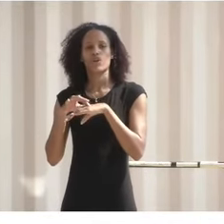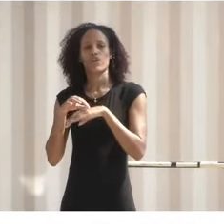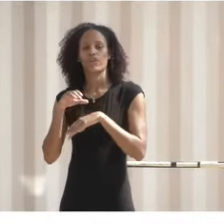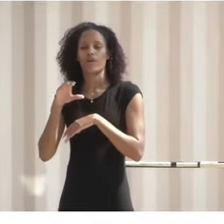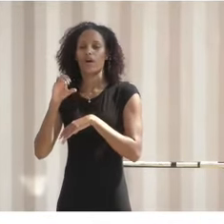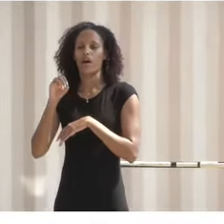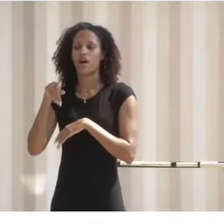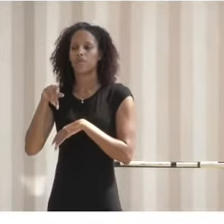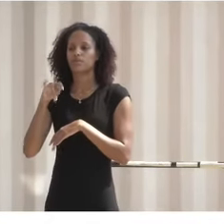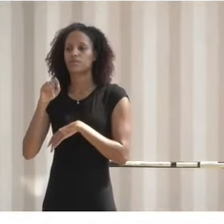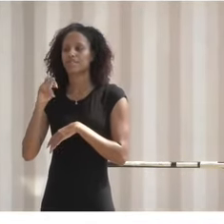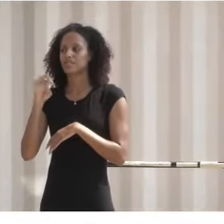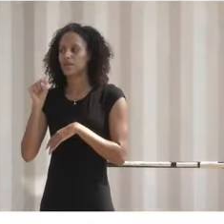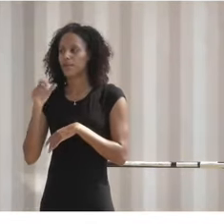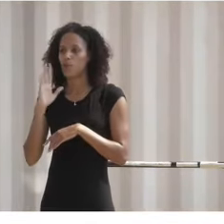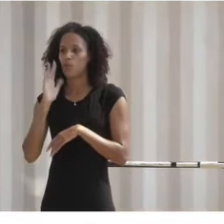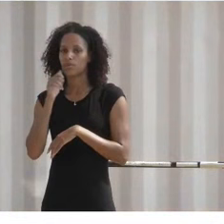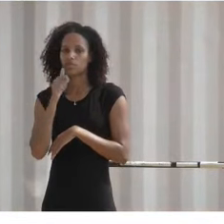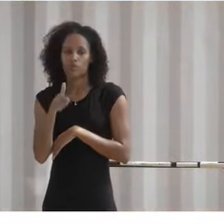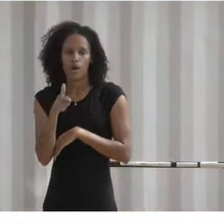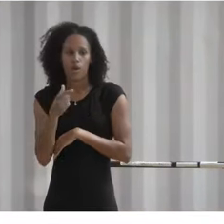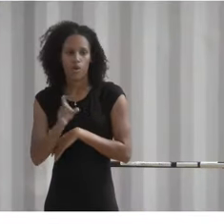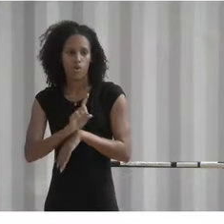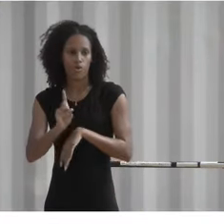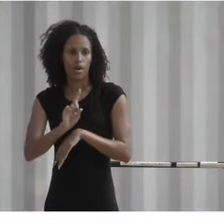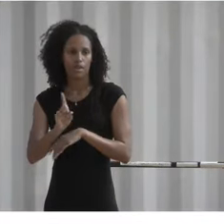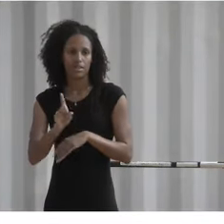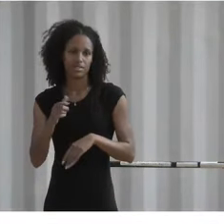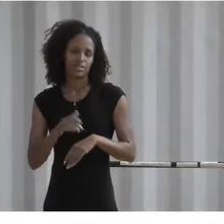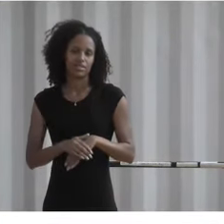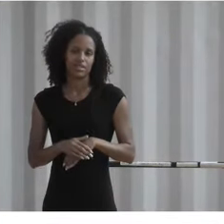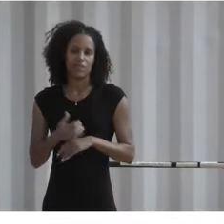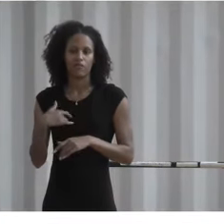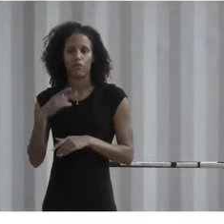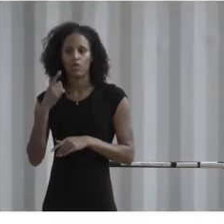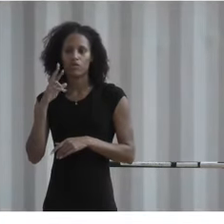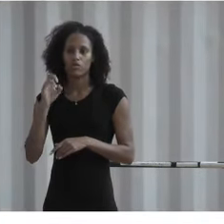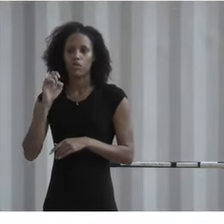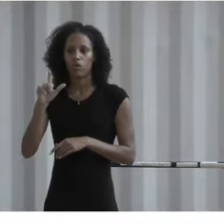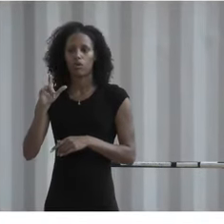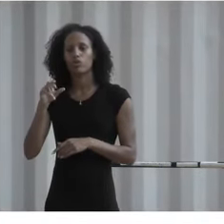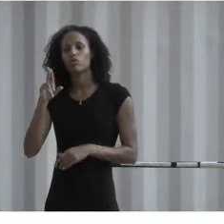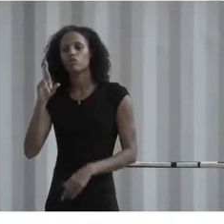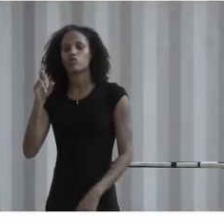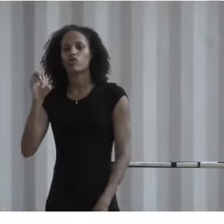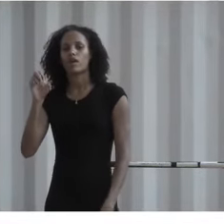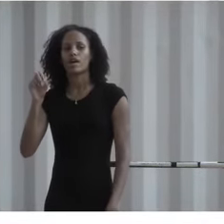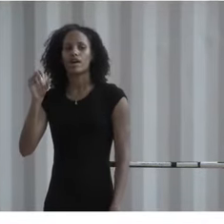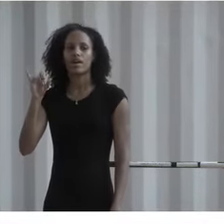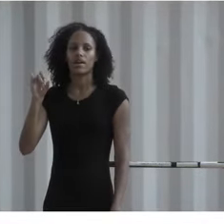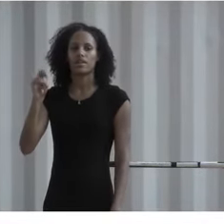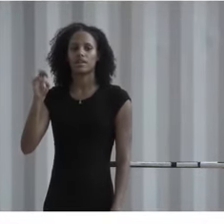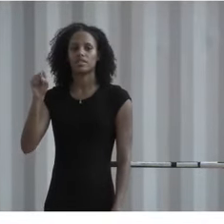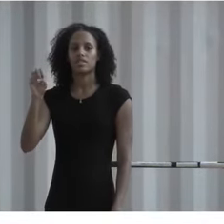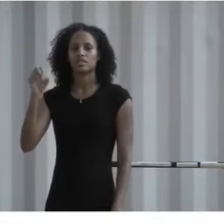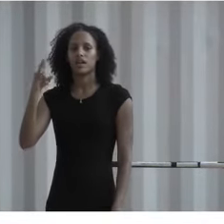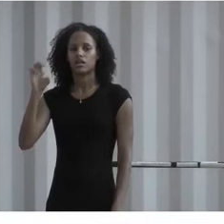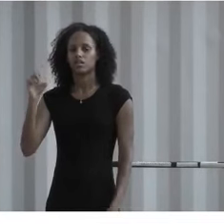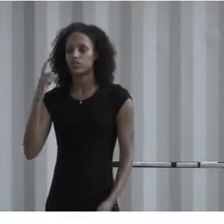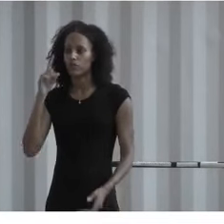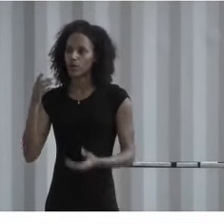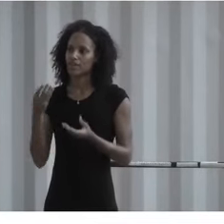will be tomorrow, Monday, 1 p.m., Rural Renaissance, Revitalizing America's Hometowns